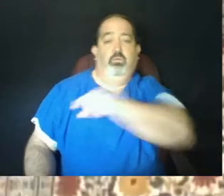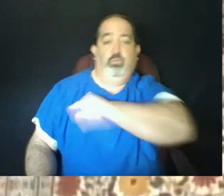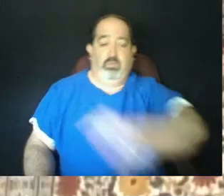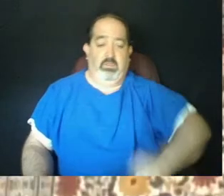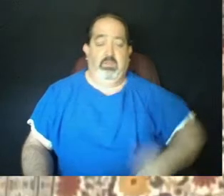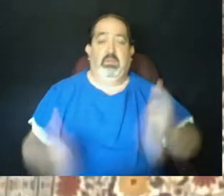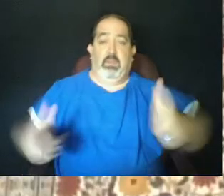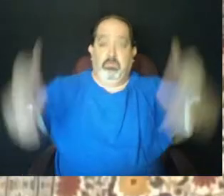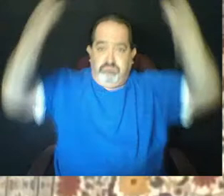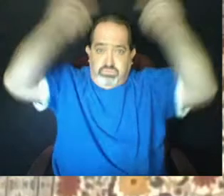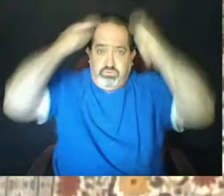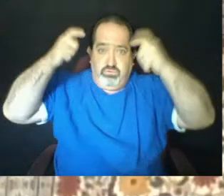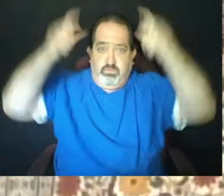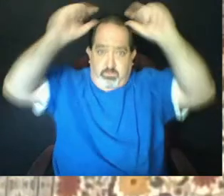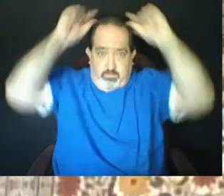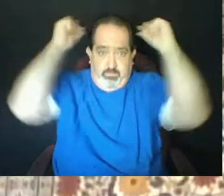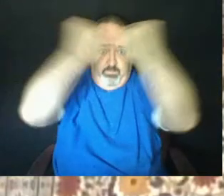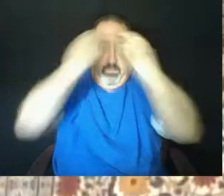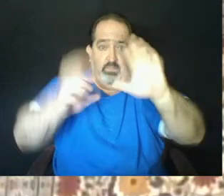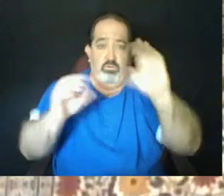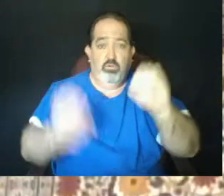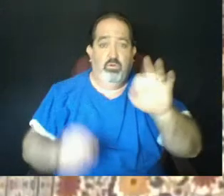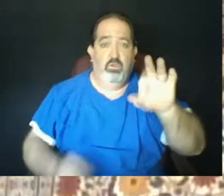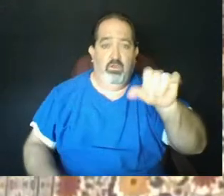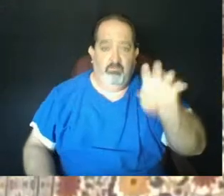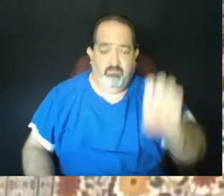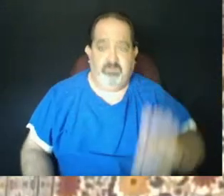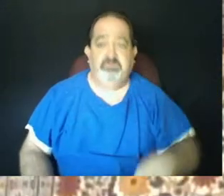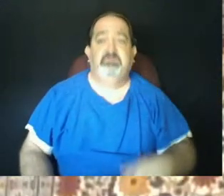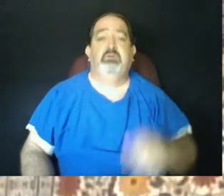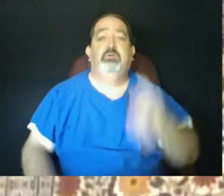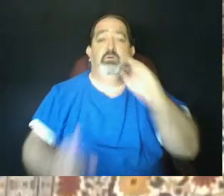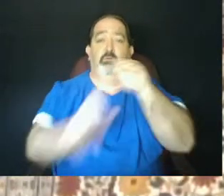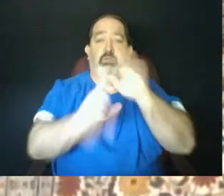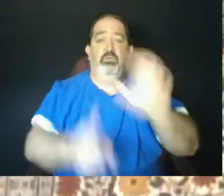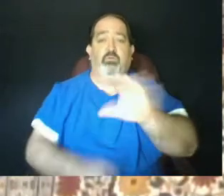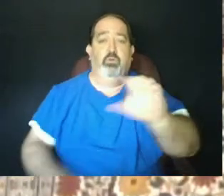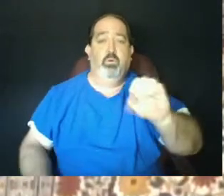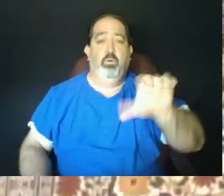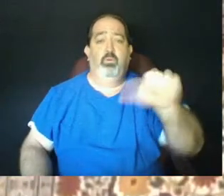Wear now the circlet of your office, Baron Guillaume, as a reminder of your oath.